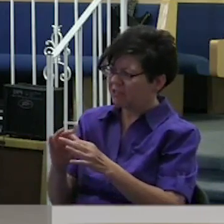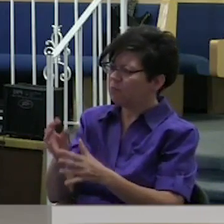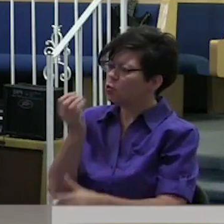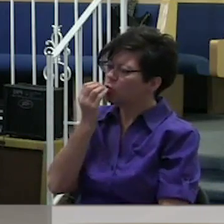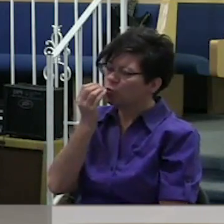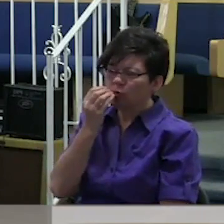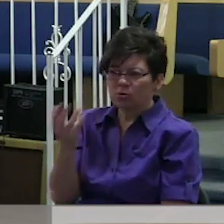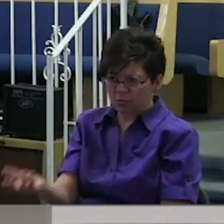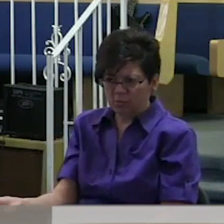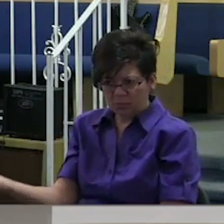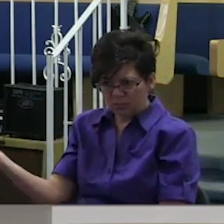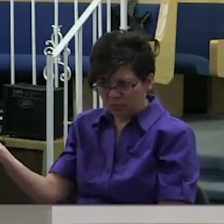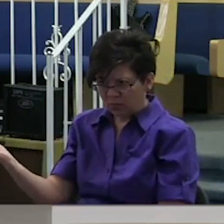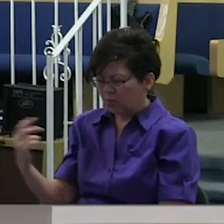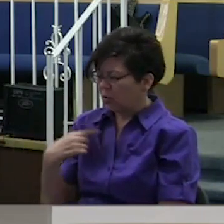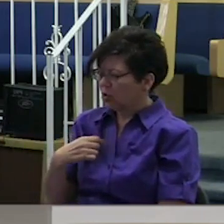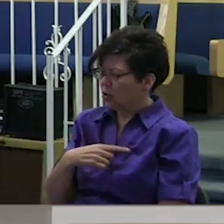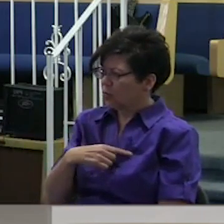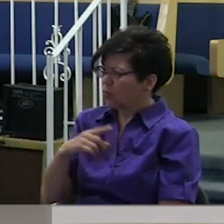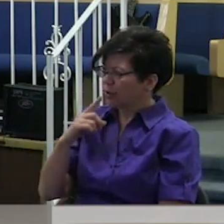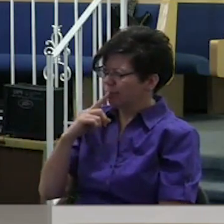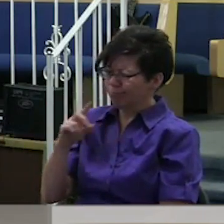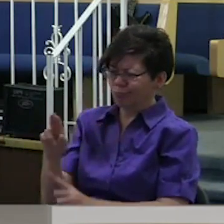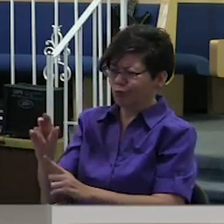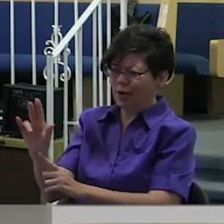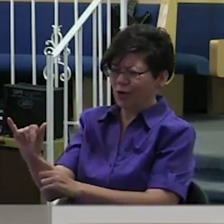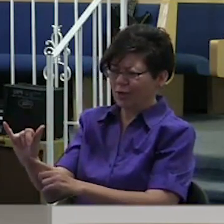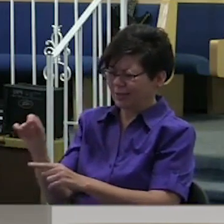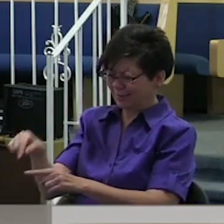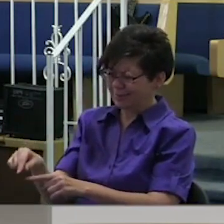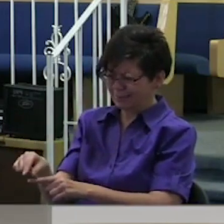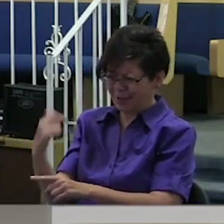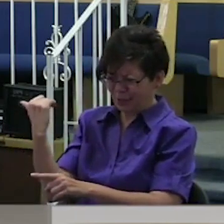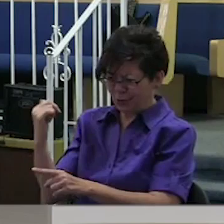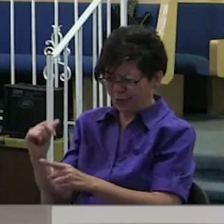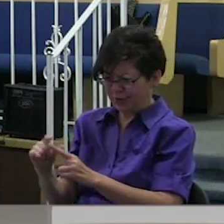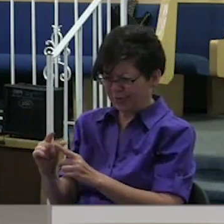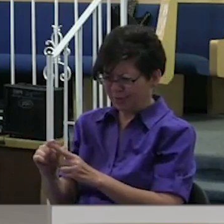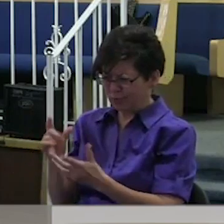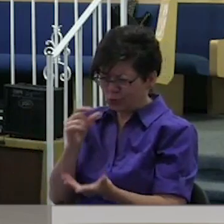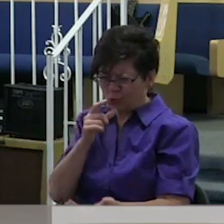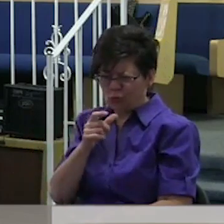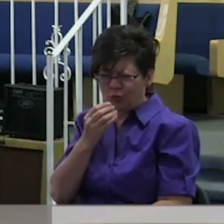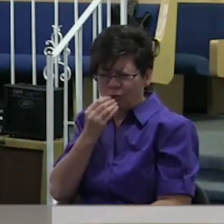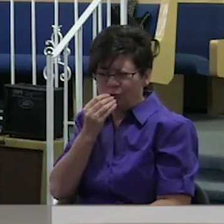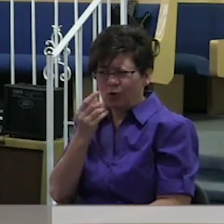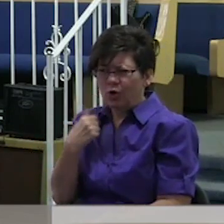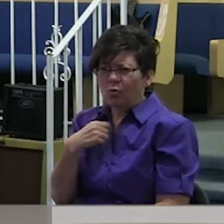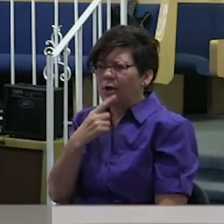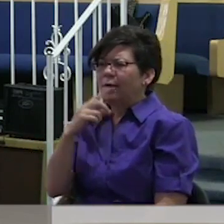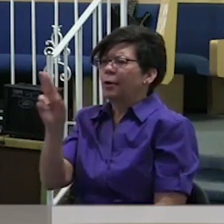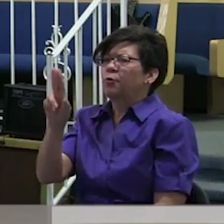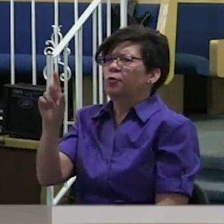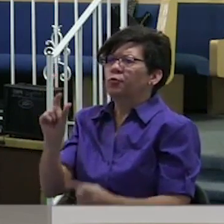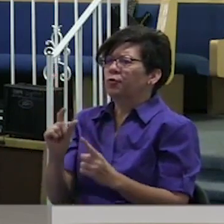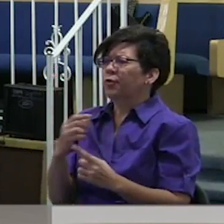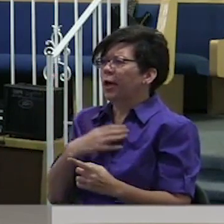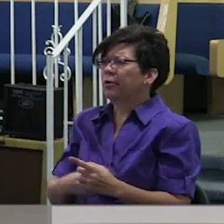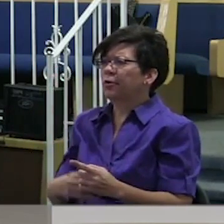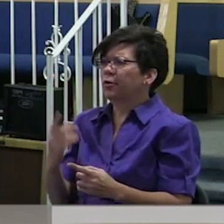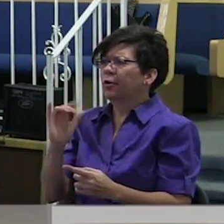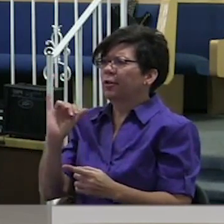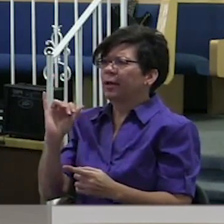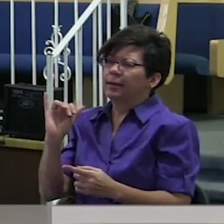food. We very rarely associate it with anything other than food. We don't use a word such as hunger to